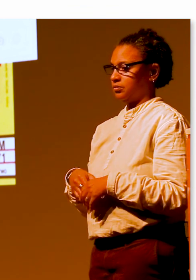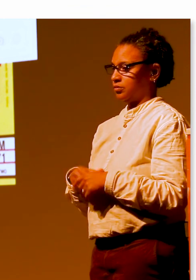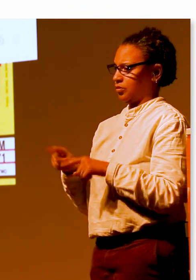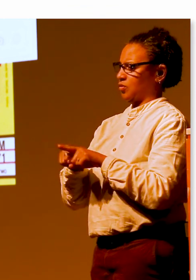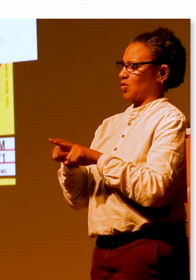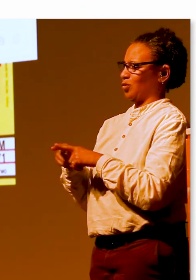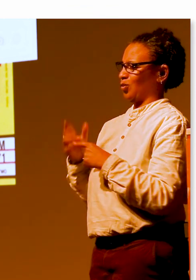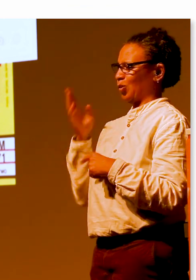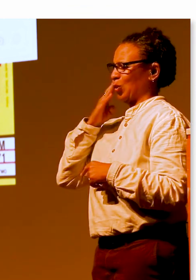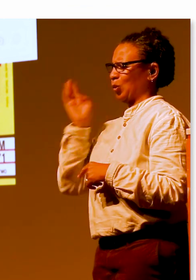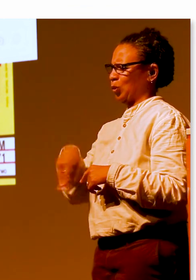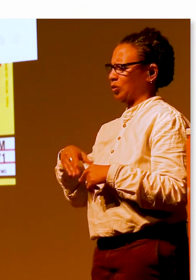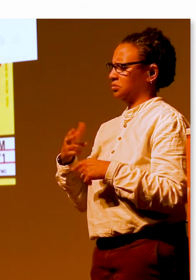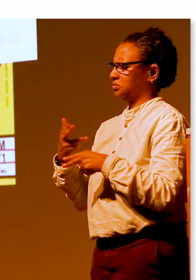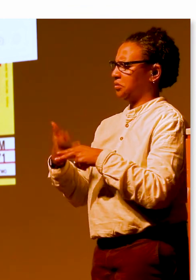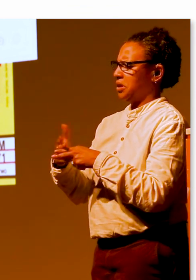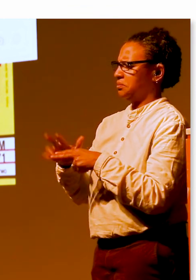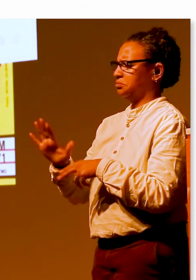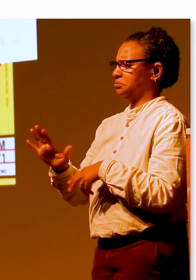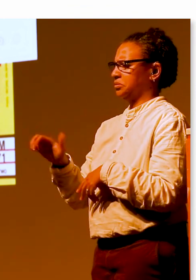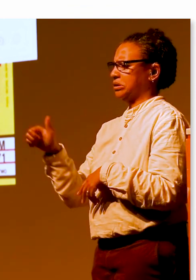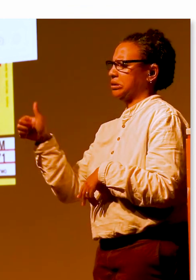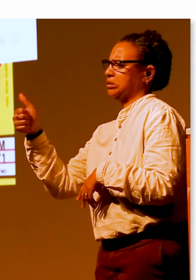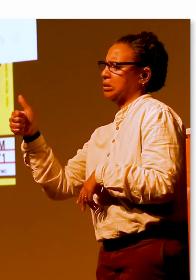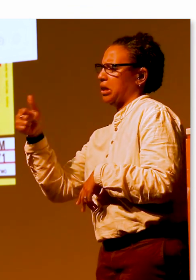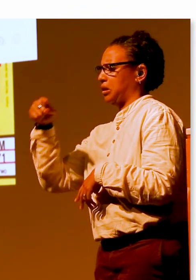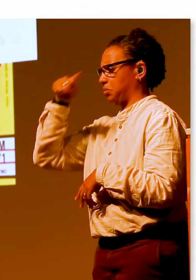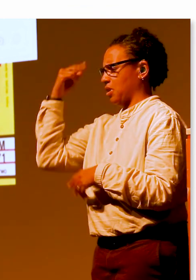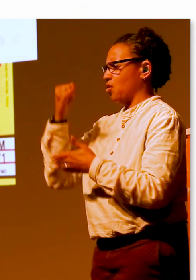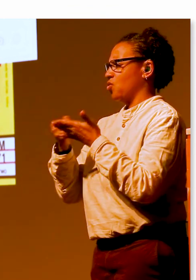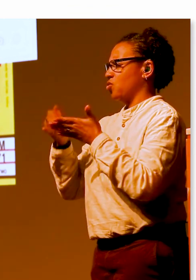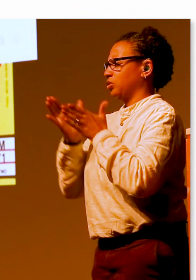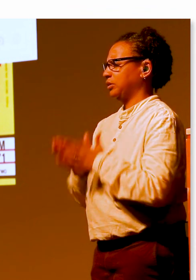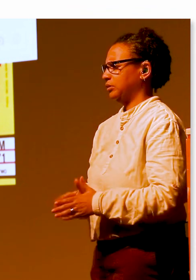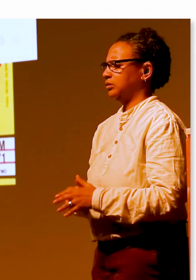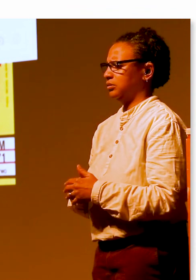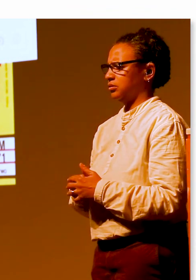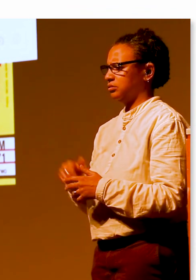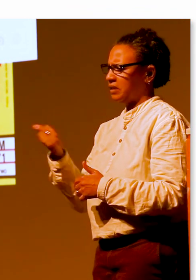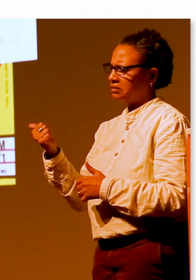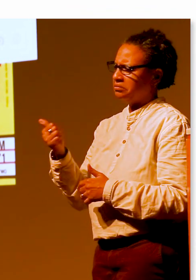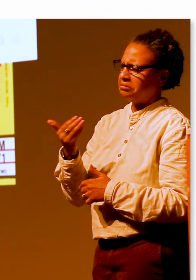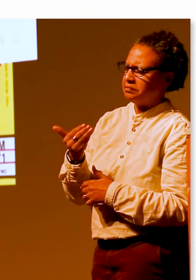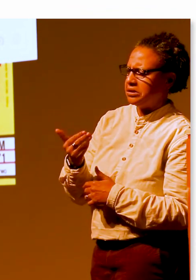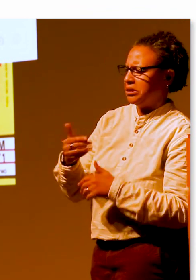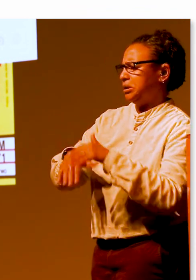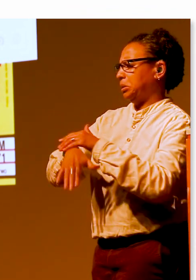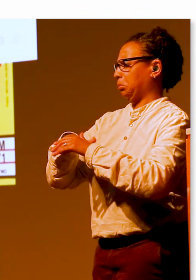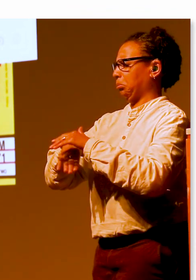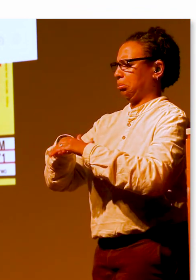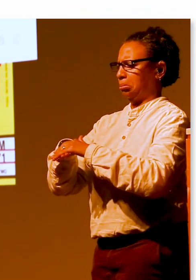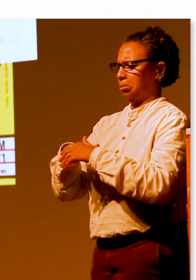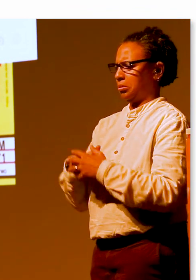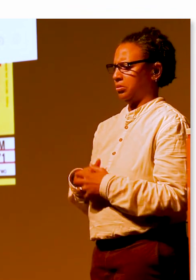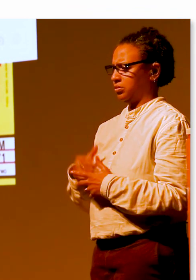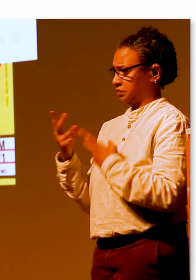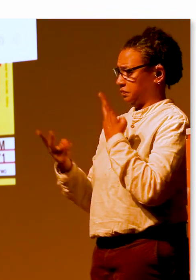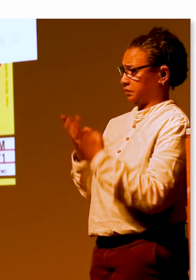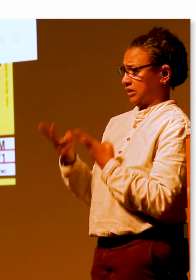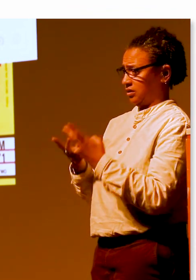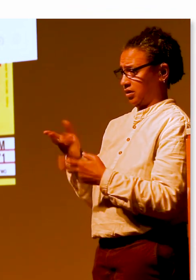of around 10 Black artists, tops, 10 to 15, the ones that I'd encountered while interning